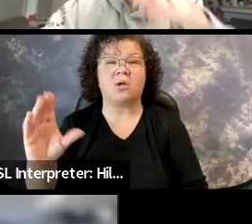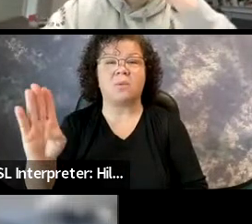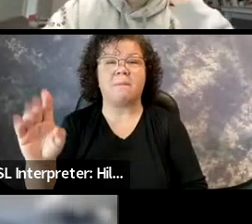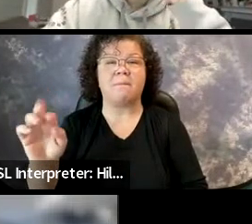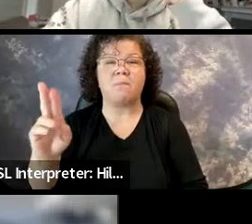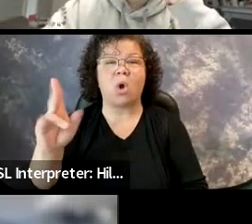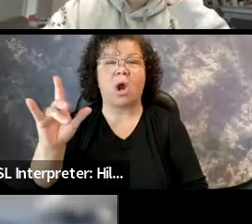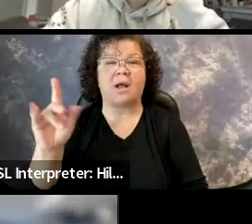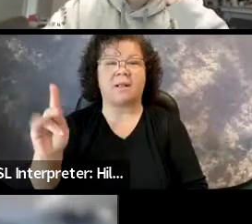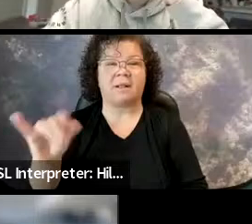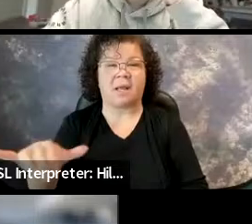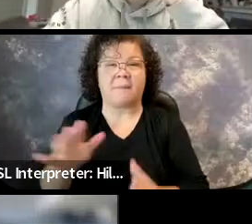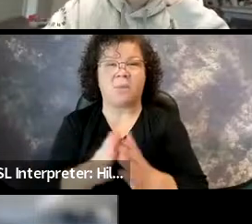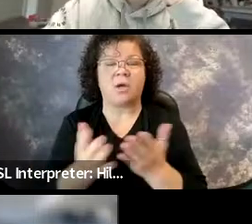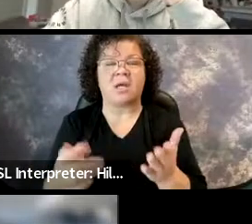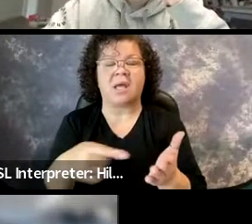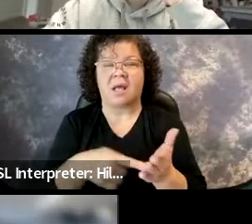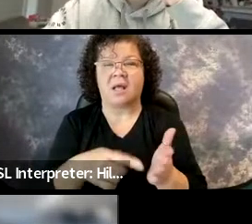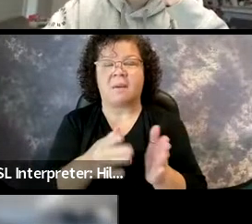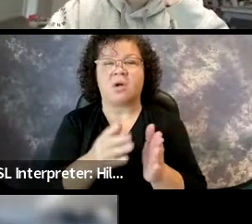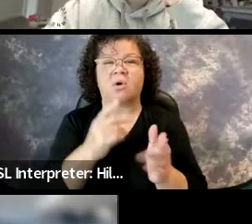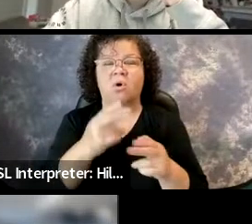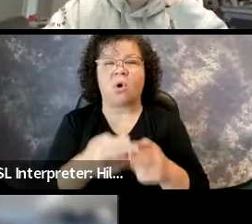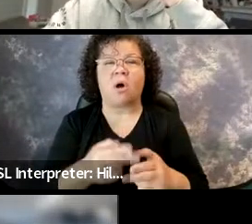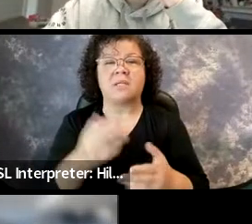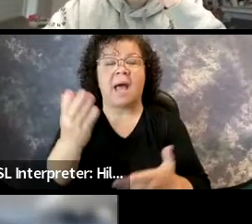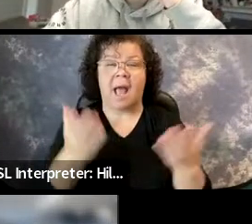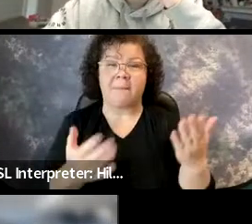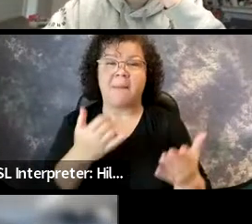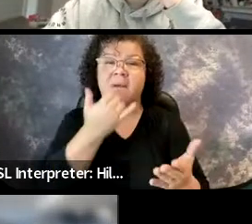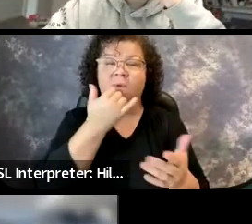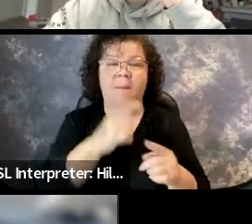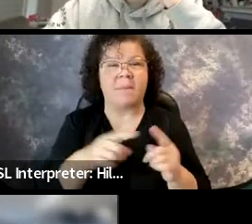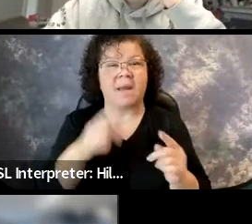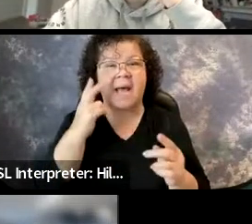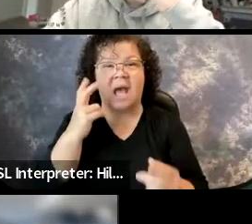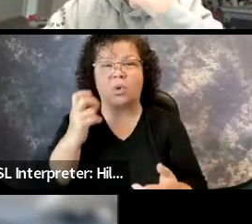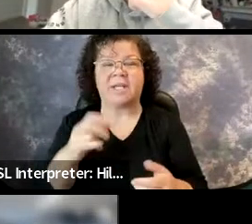ever. It's titled, I Might Be Wrong, but I Doubt It. So I